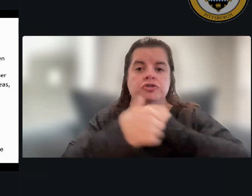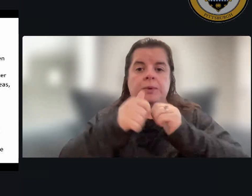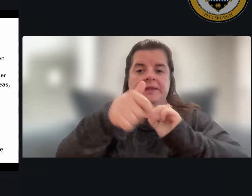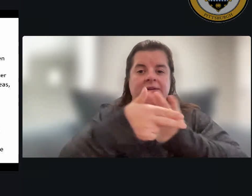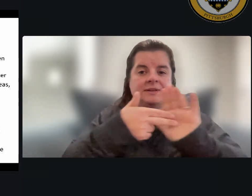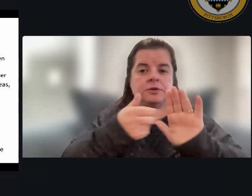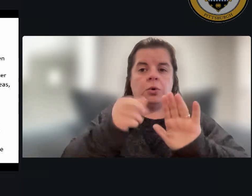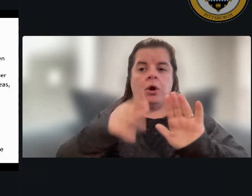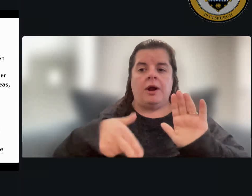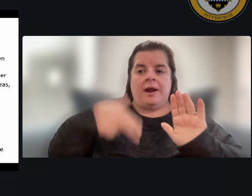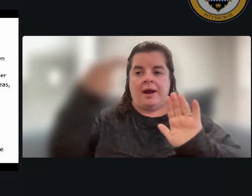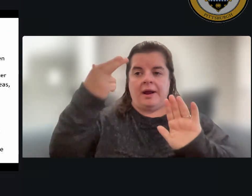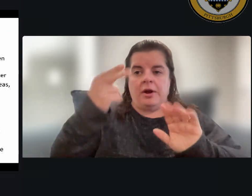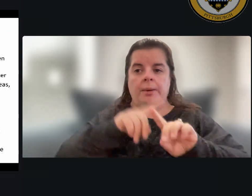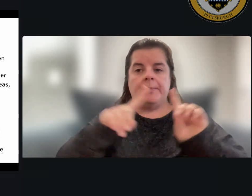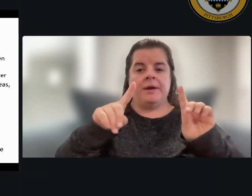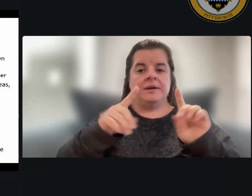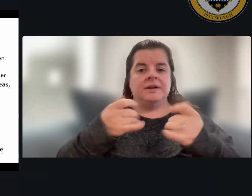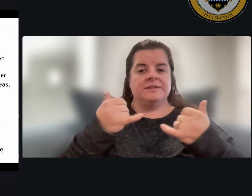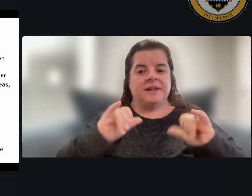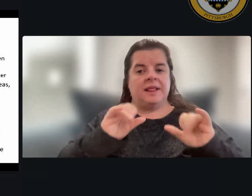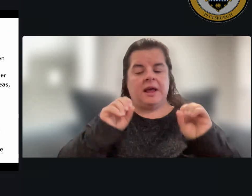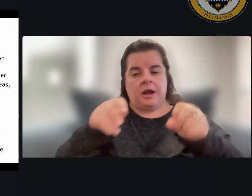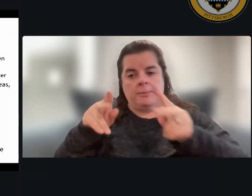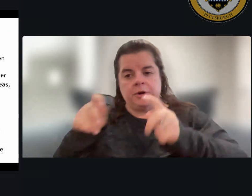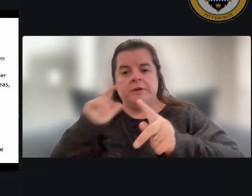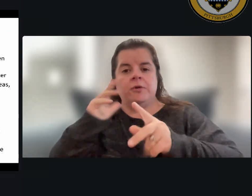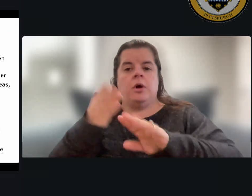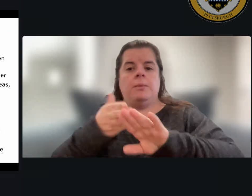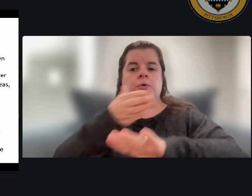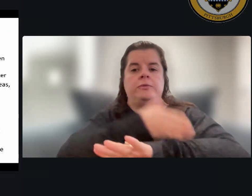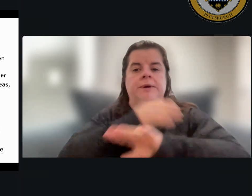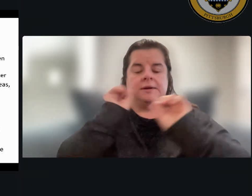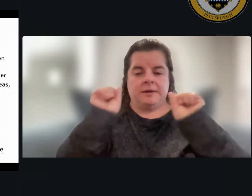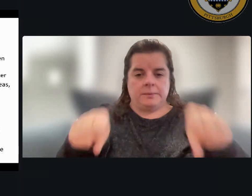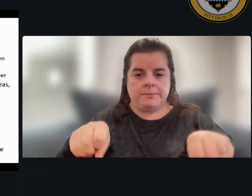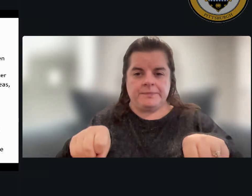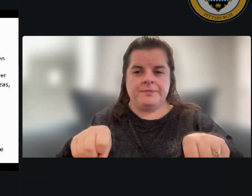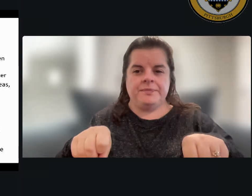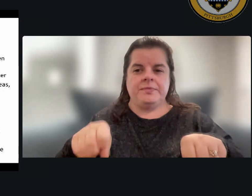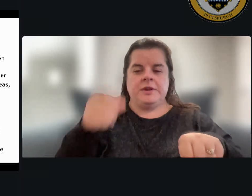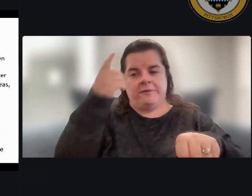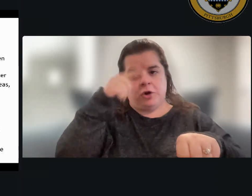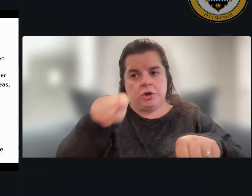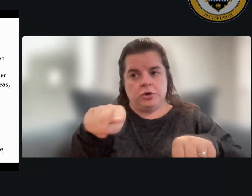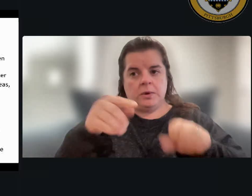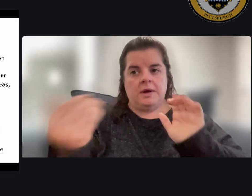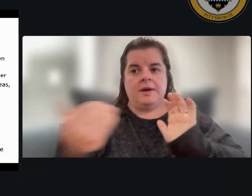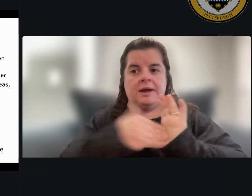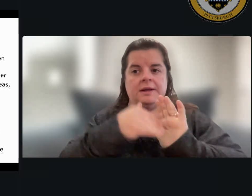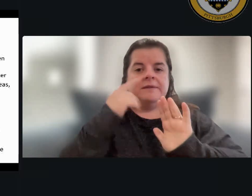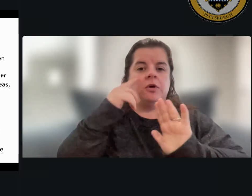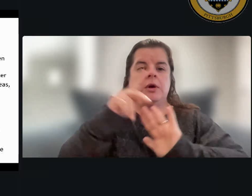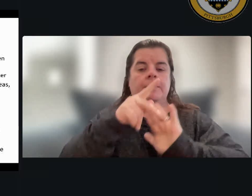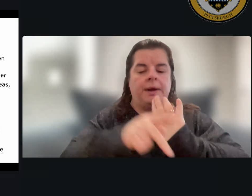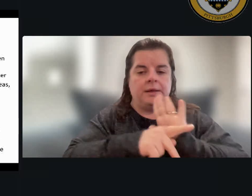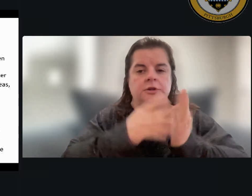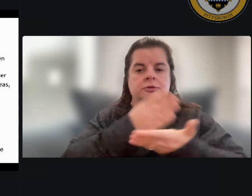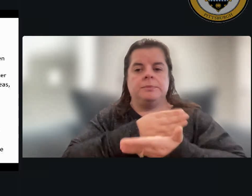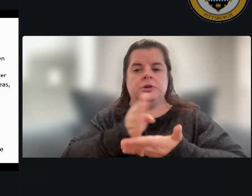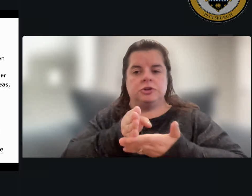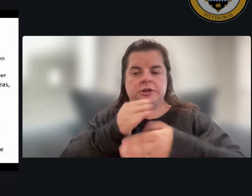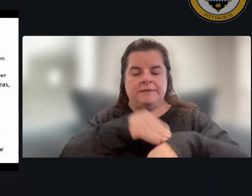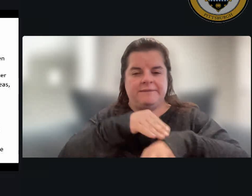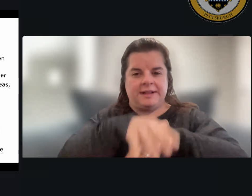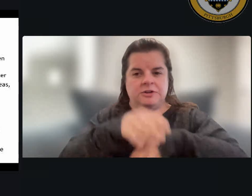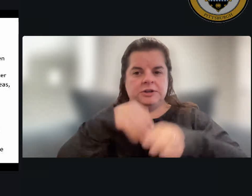higher. However, there's still opportunities for improvement. Where this comes to you all again in terms of policy or budgetary implications in the